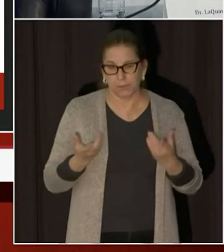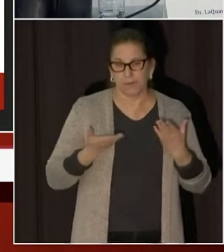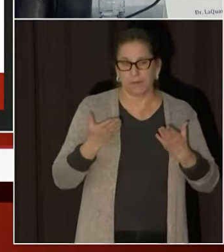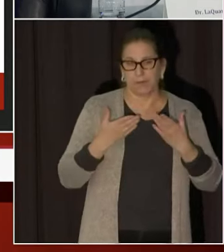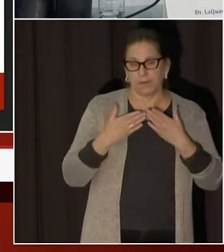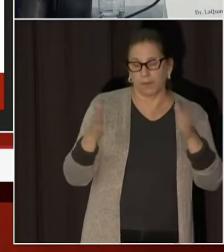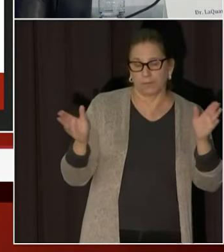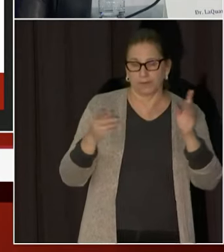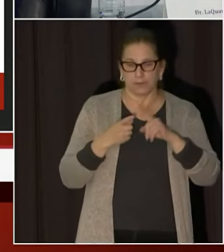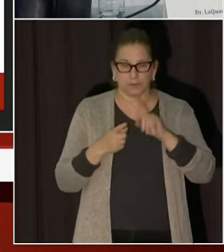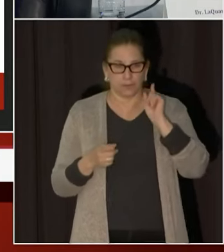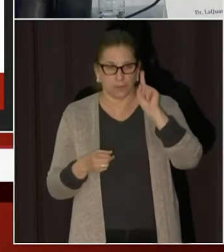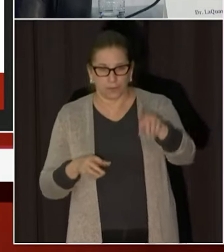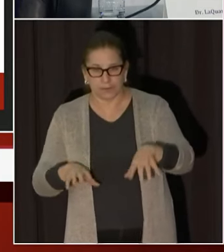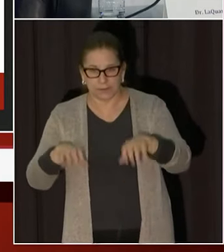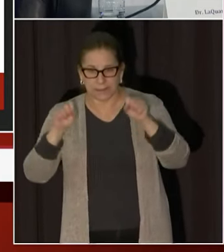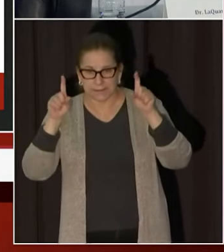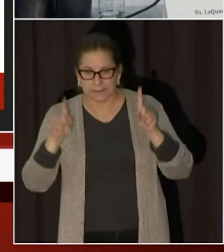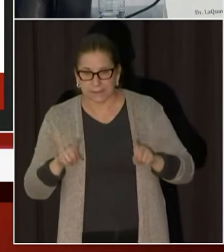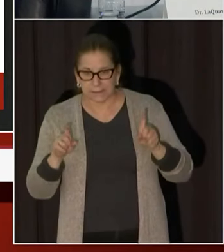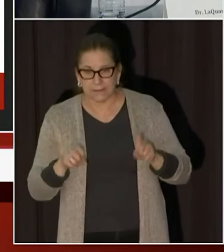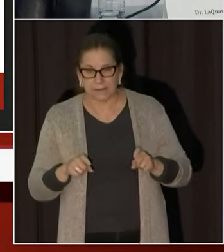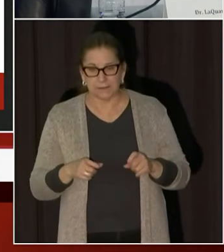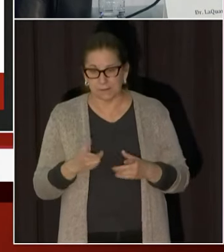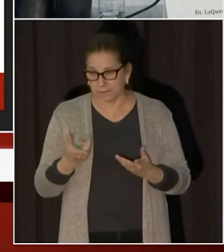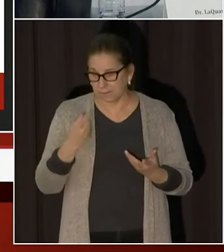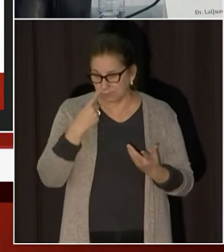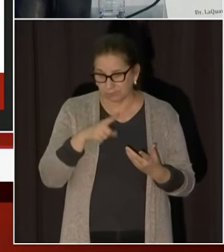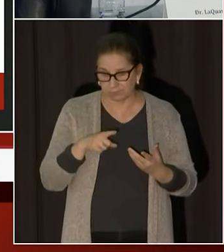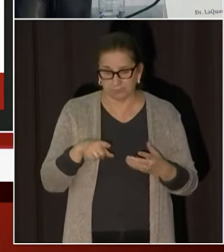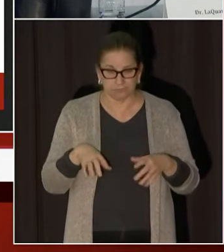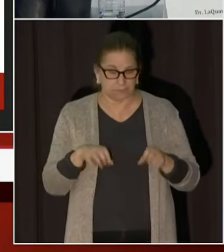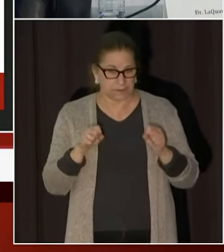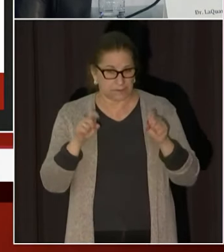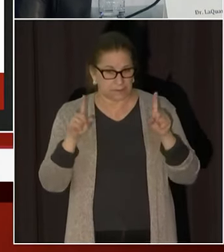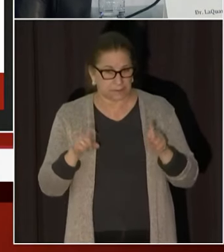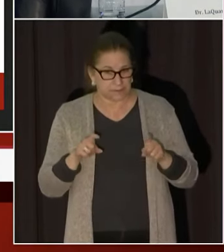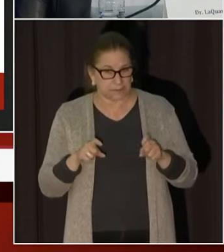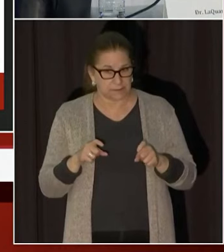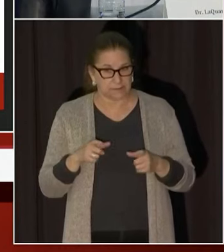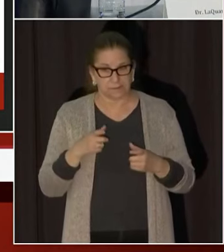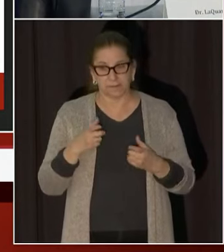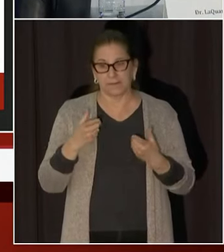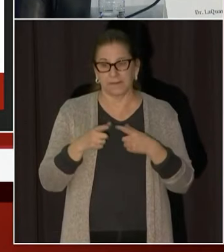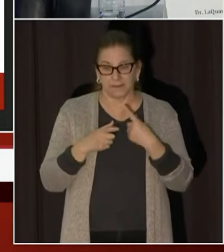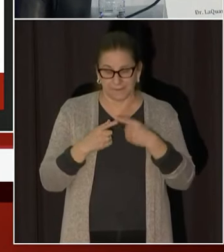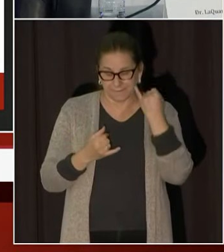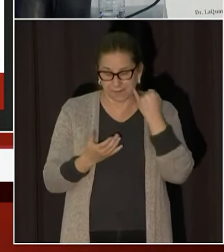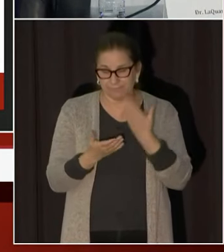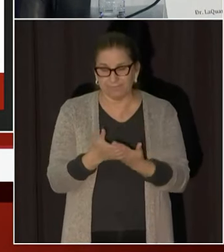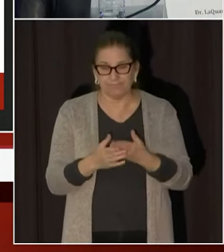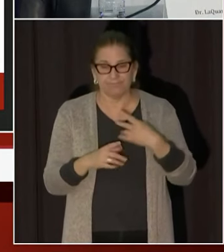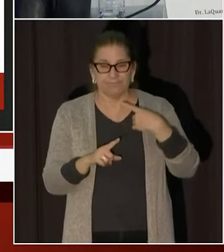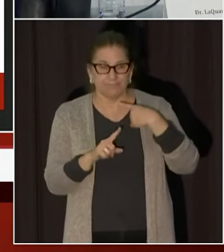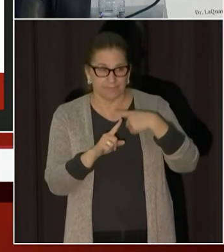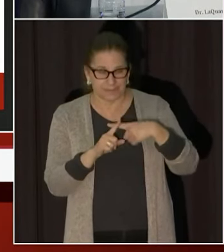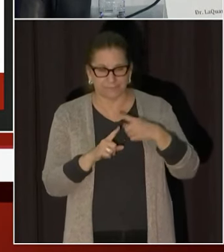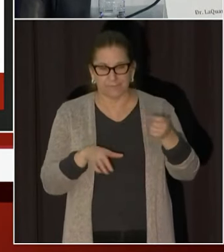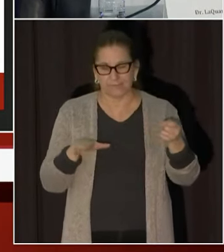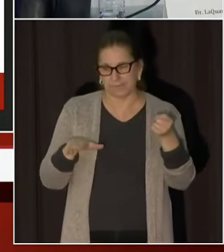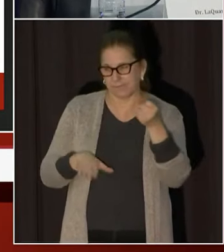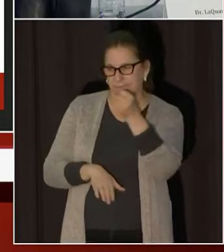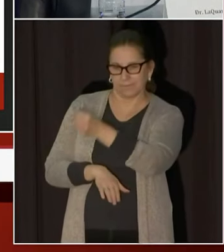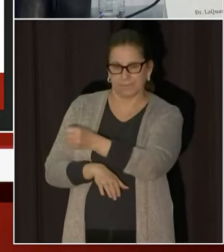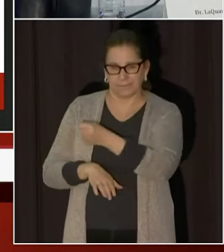COVID-19. And if they are tested and you find that they need to be isolated, really helping to help them understand